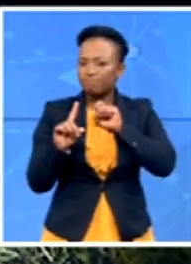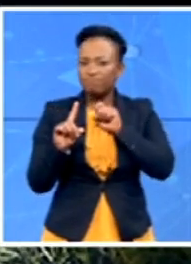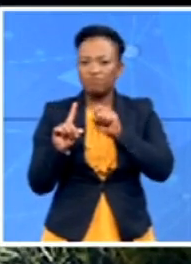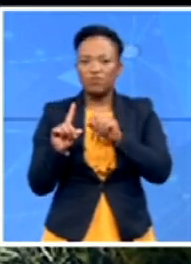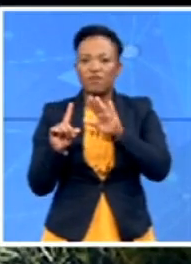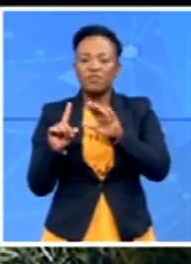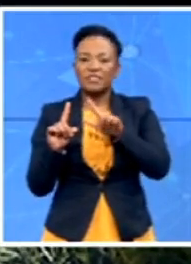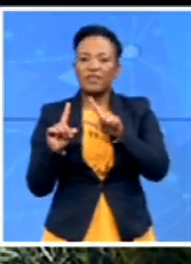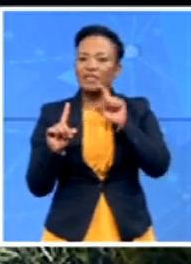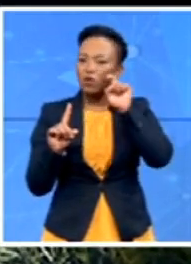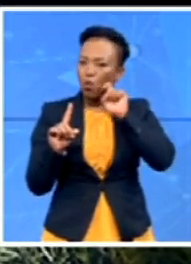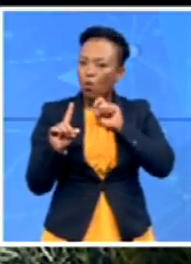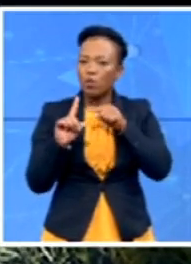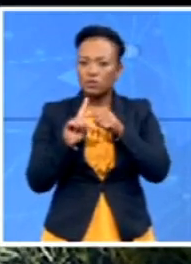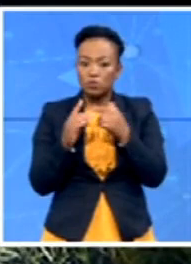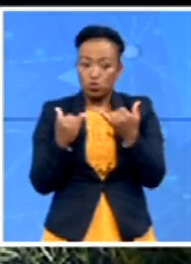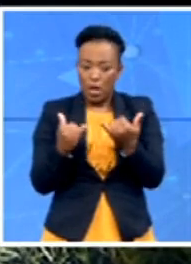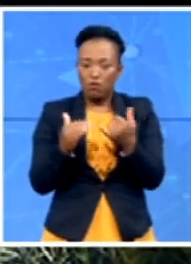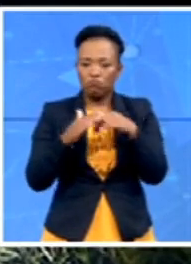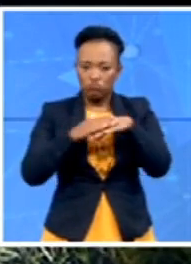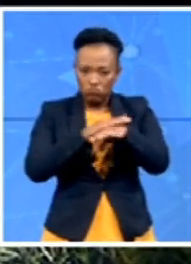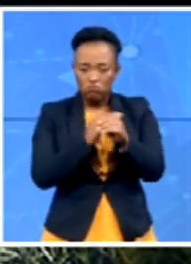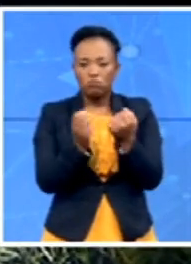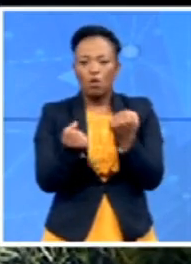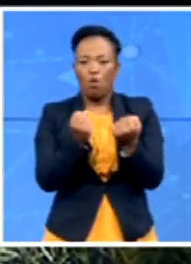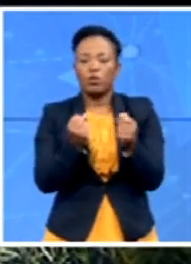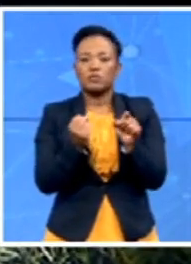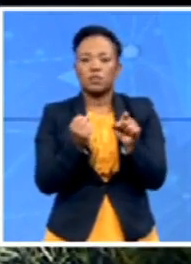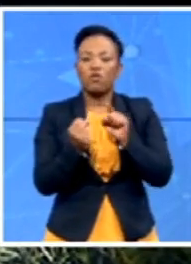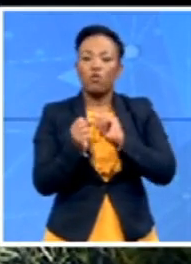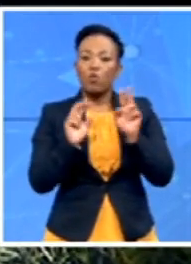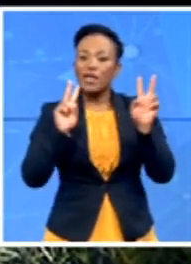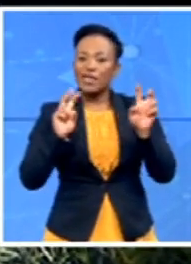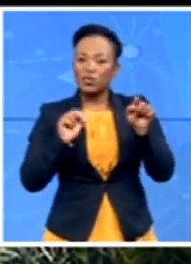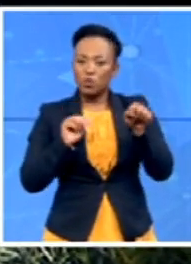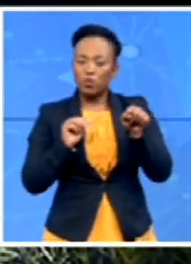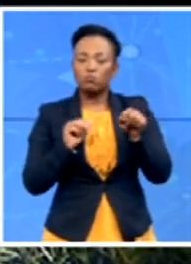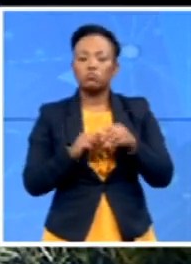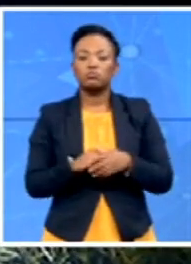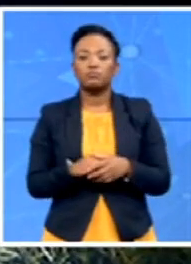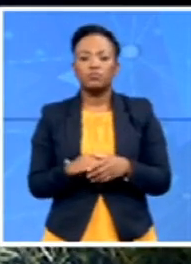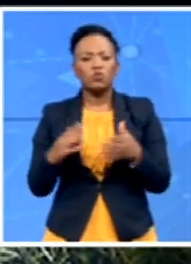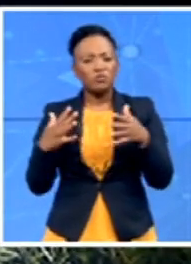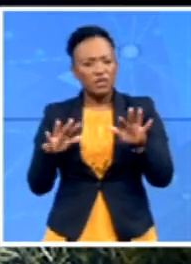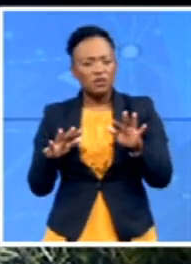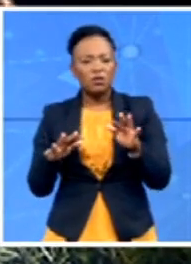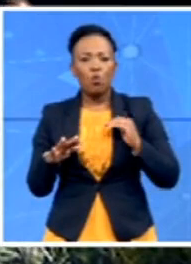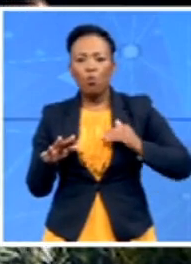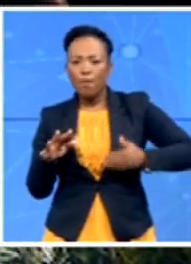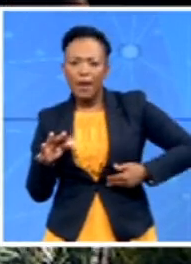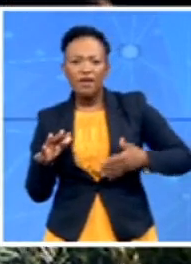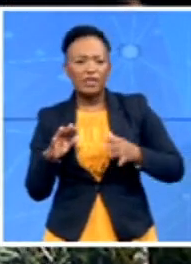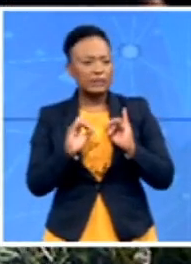appearing today regarding this matter. So we have also spoken to a number of women who have been the